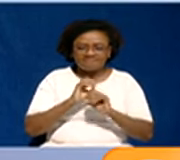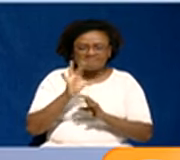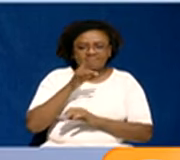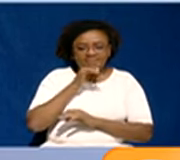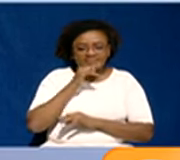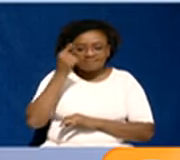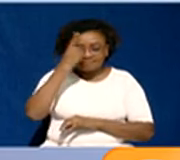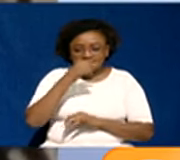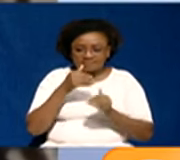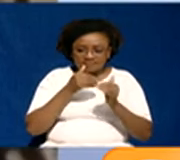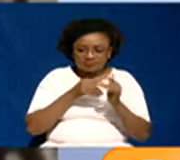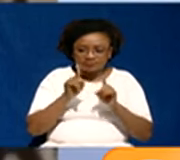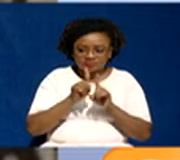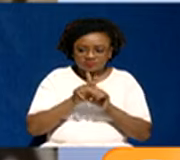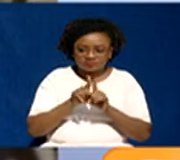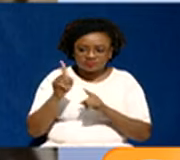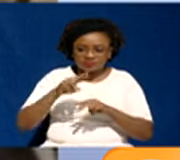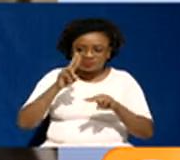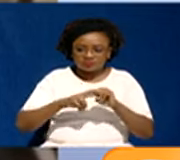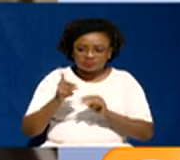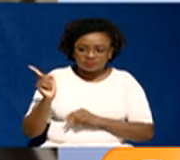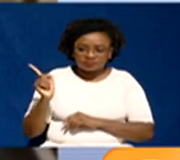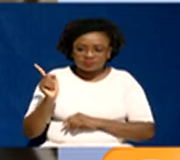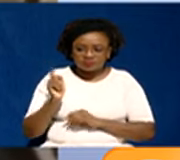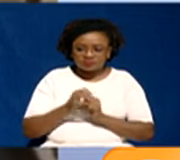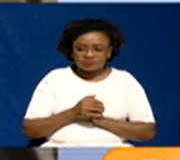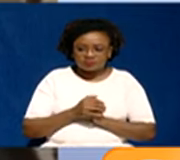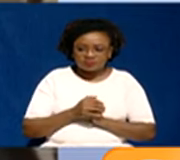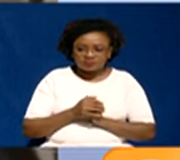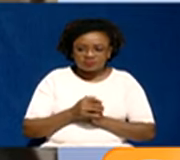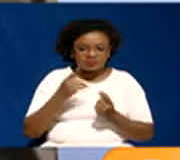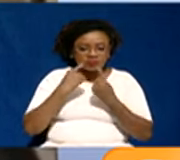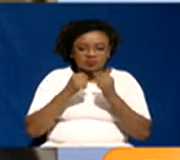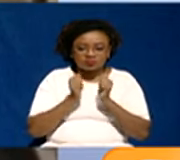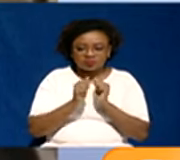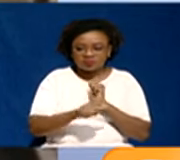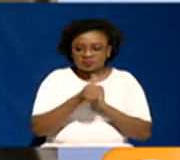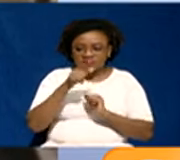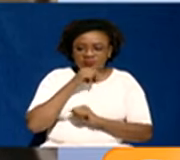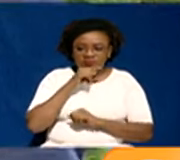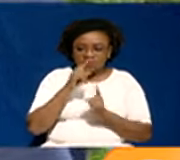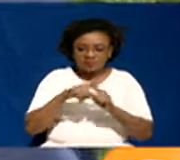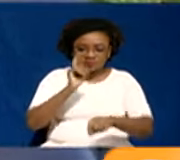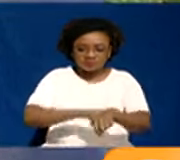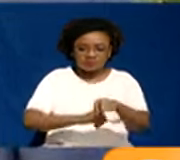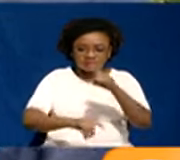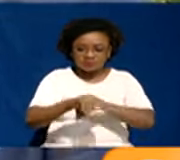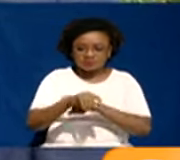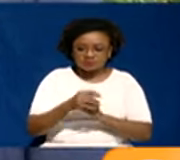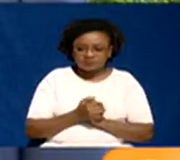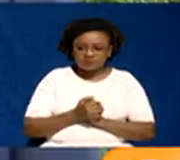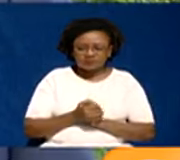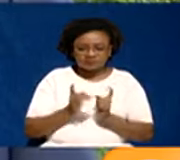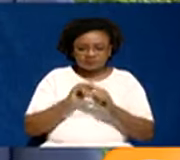the former CS is SE in the boot of a car talking to another man while handcuffed hs's